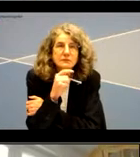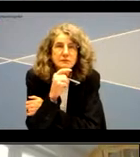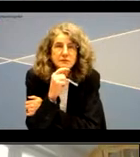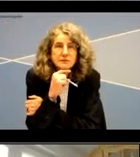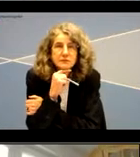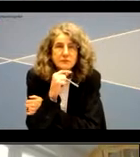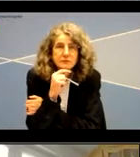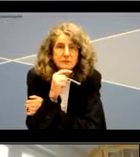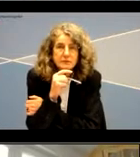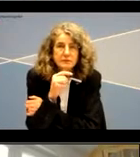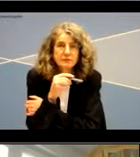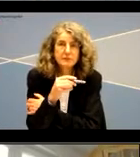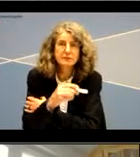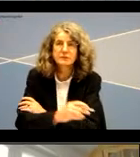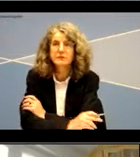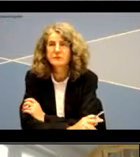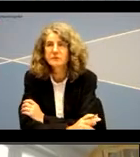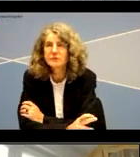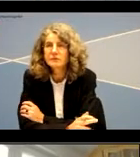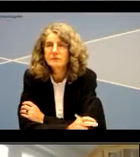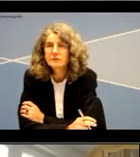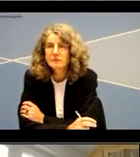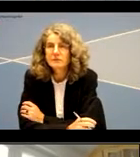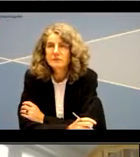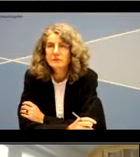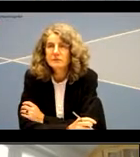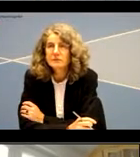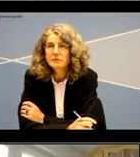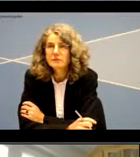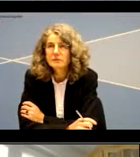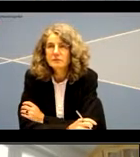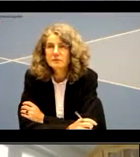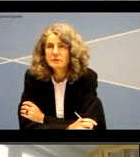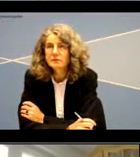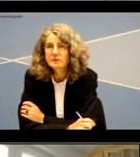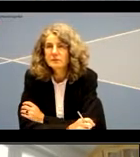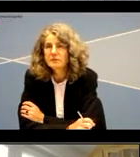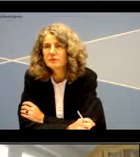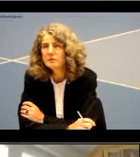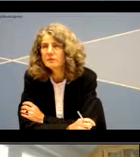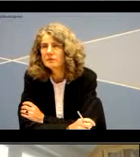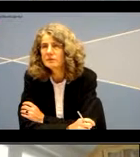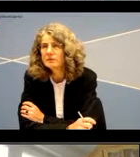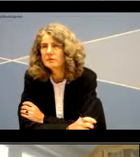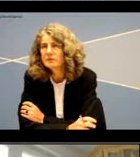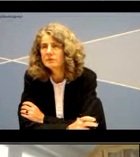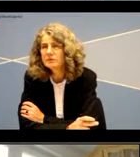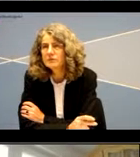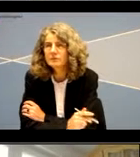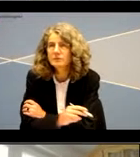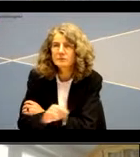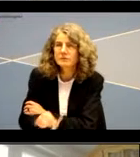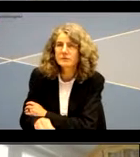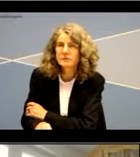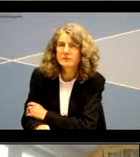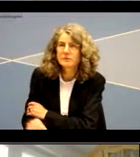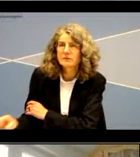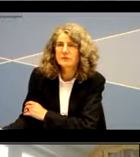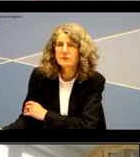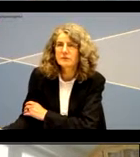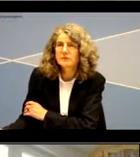Claire mentioned. But it's very effective, especially for the people who have